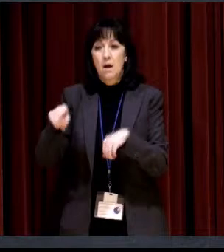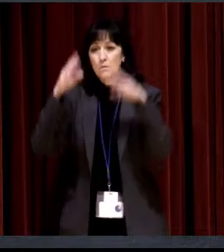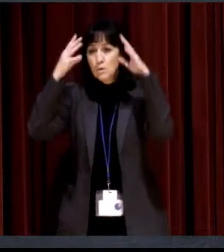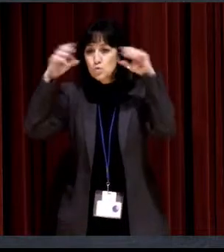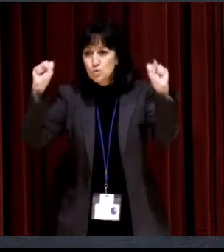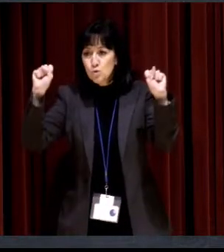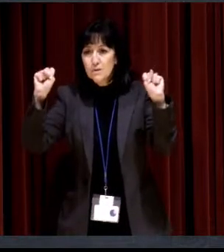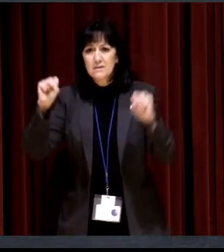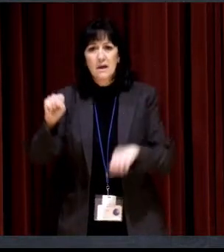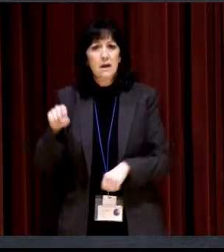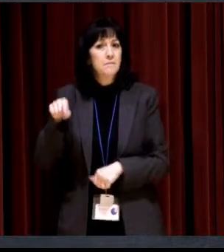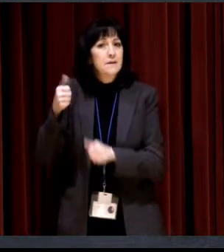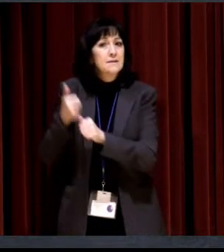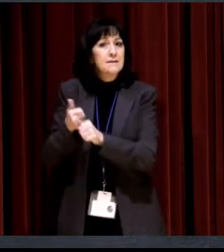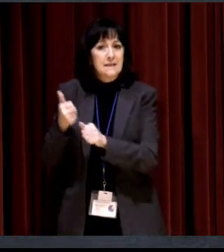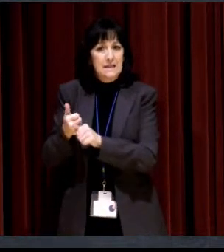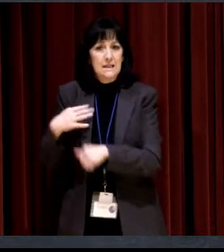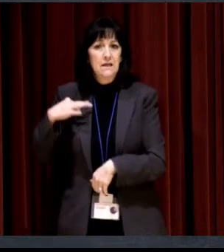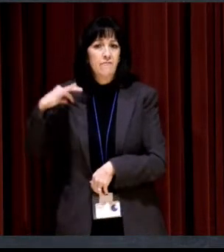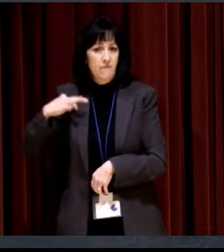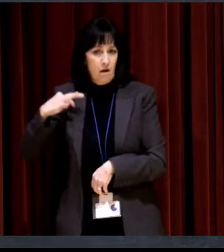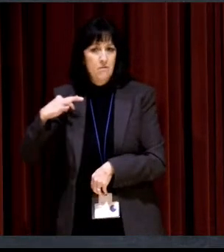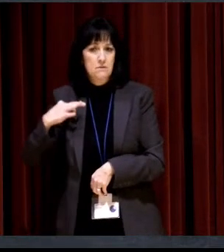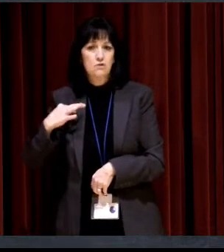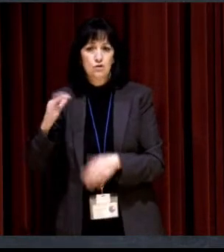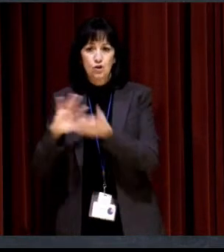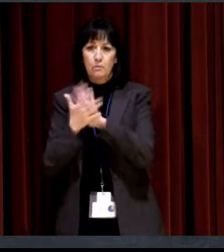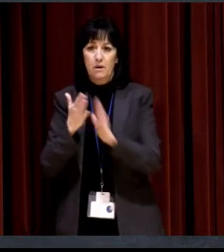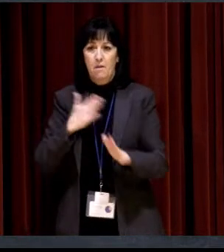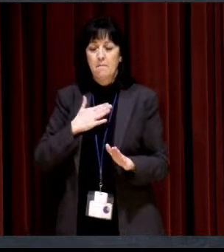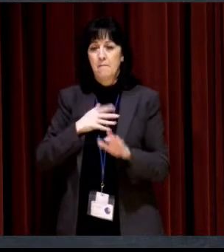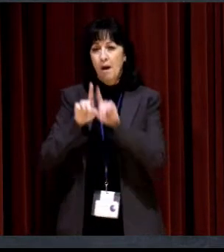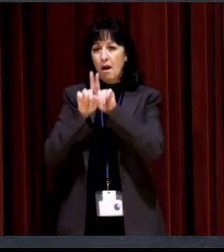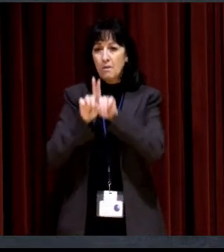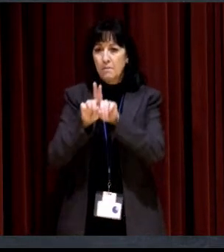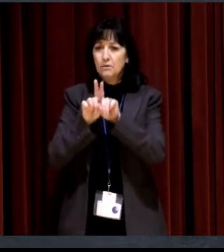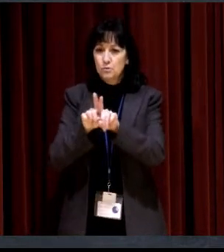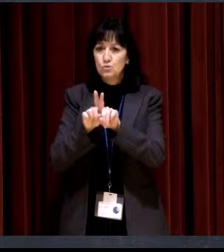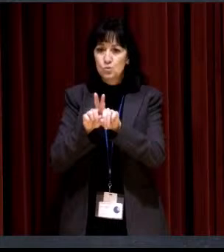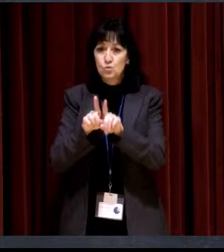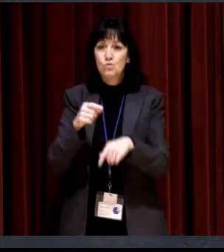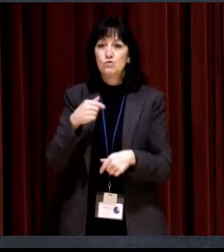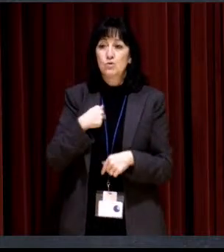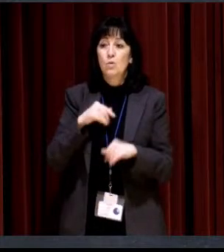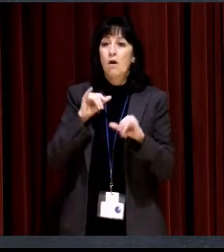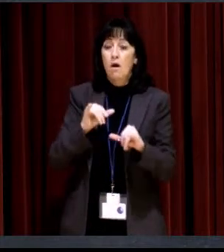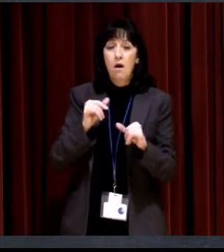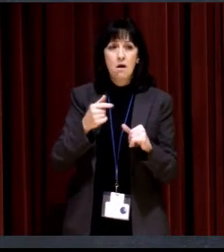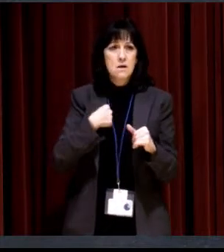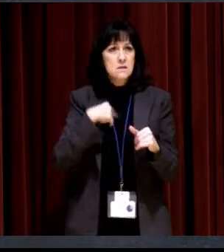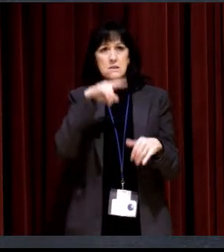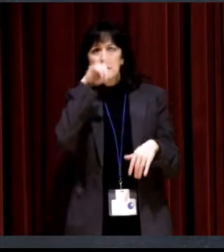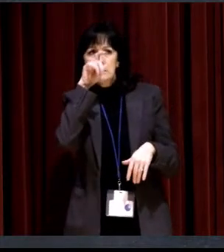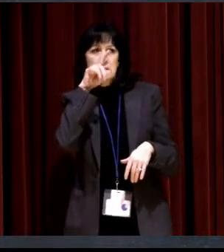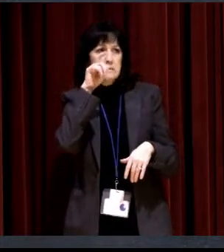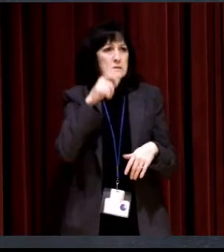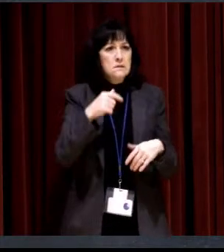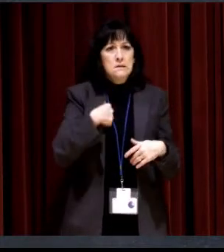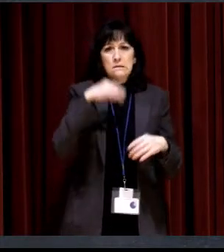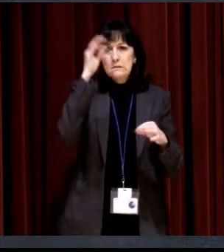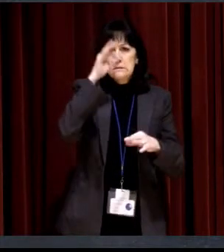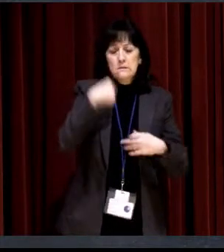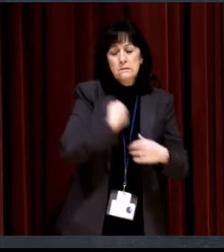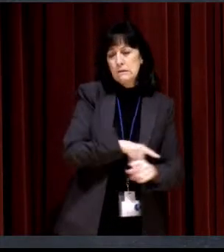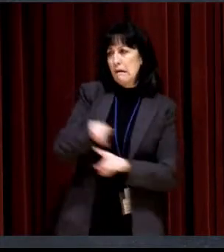outgoing, and he volunteered to be my mentor. So I had someone to help me with those questions I don't know. I don't want to pick on anybody,